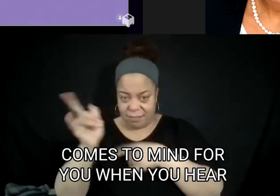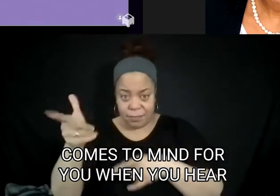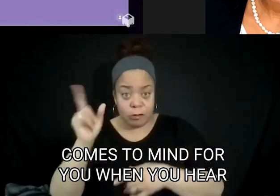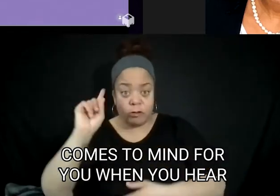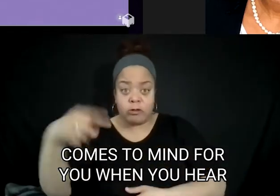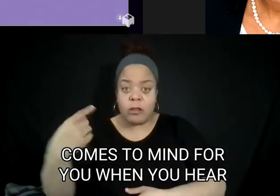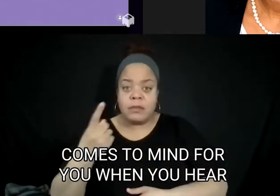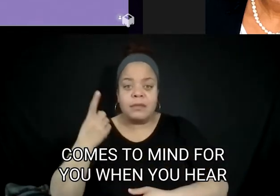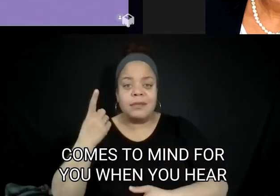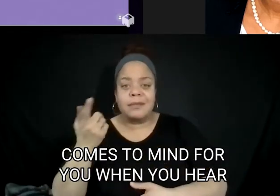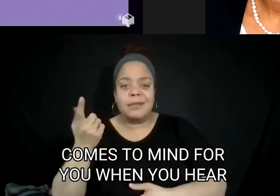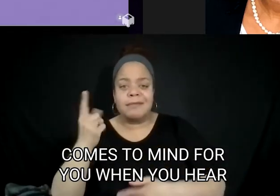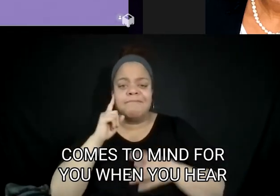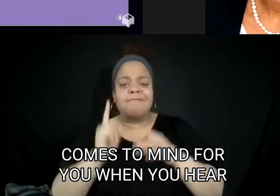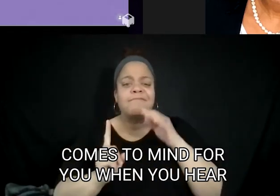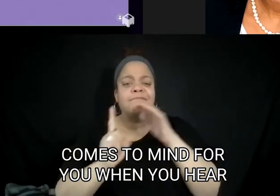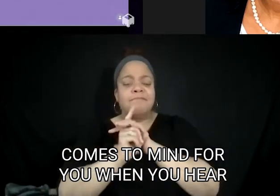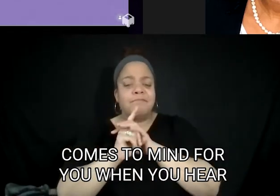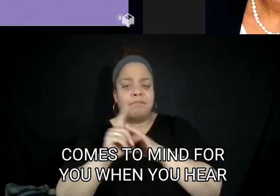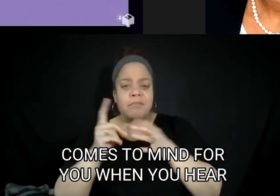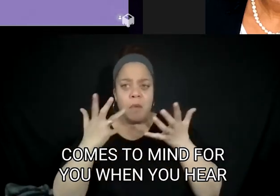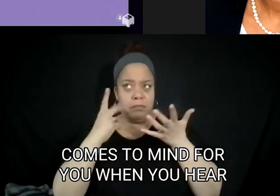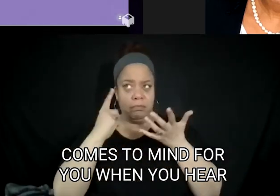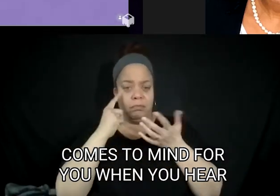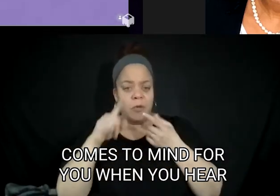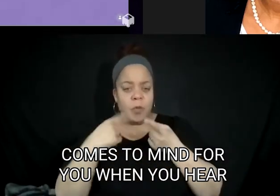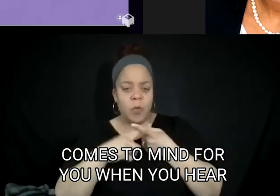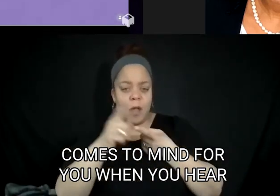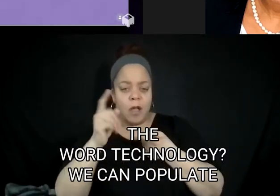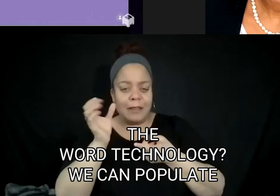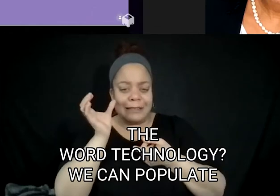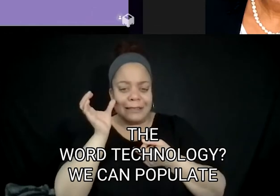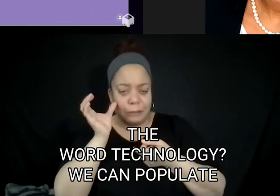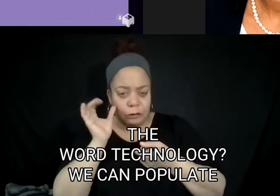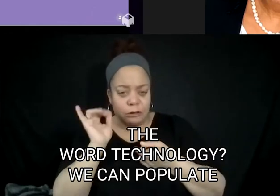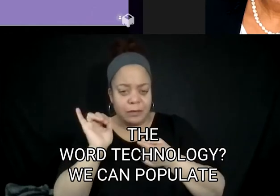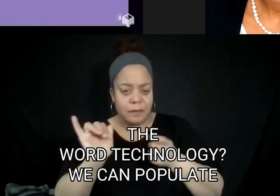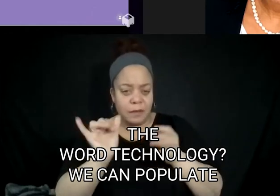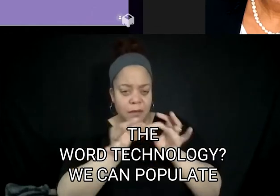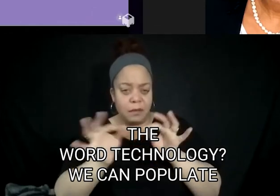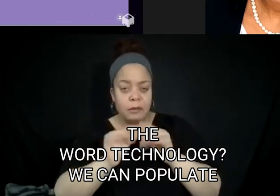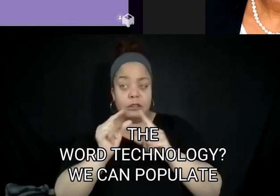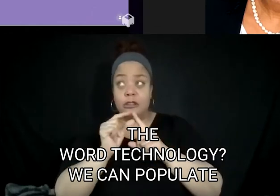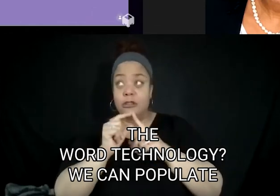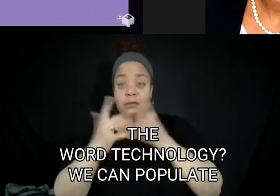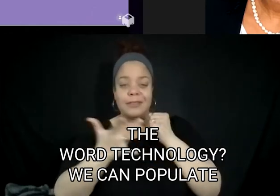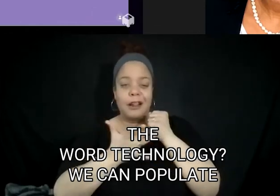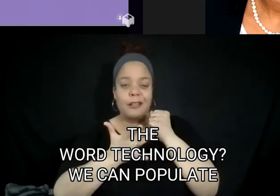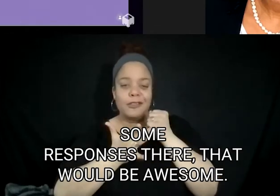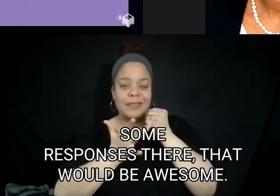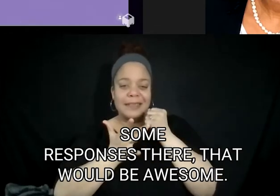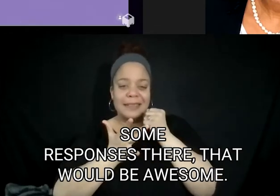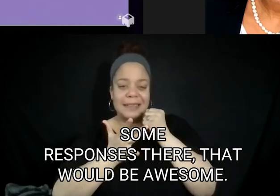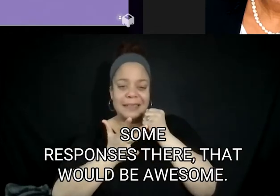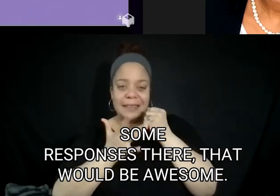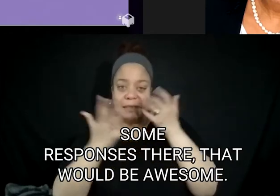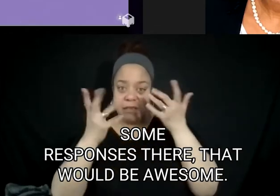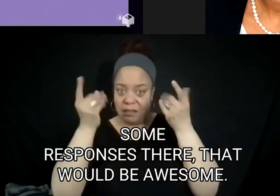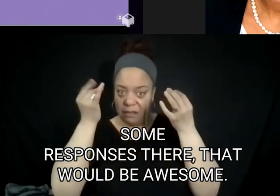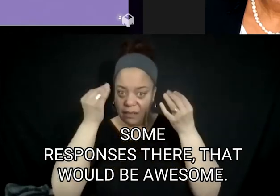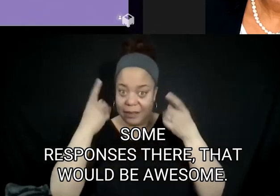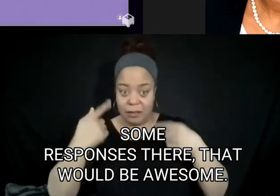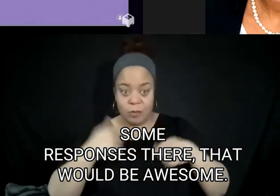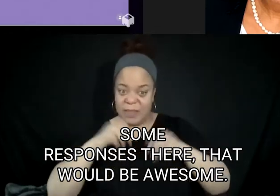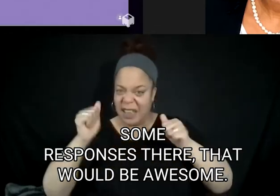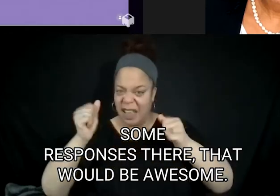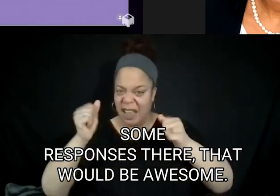So we can populate some responses there. That would be awesome. What comes to mind for you when you hear the word technology?